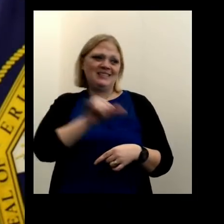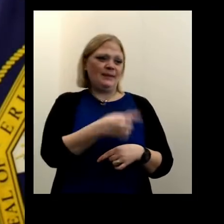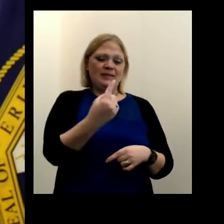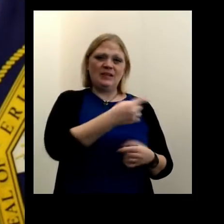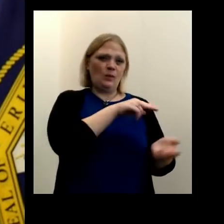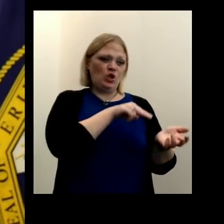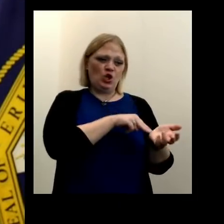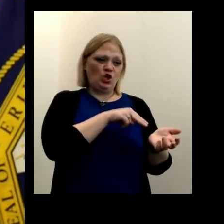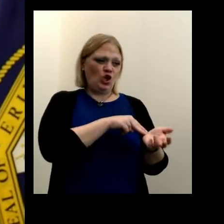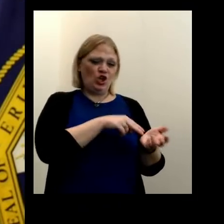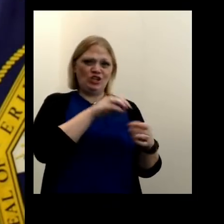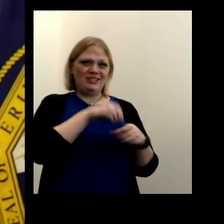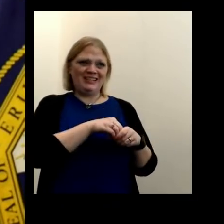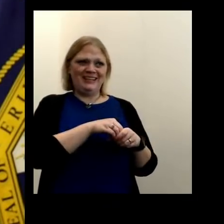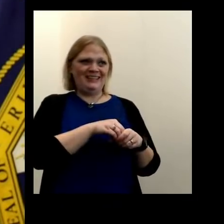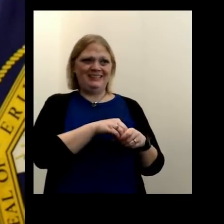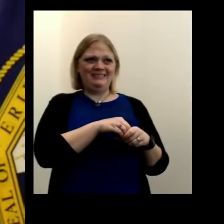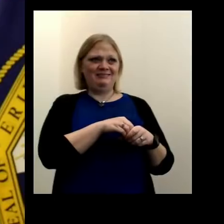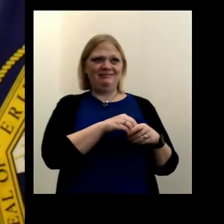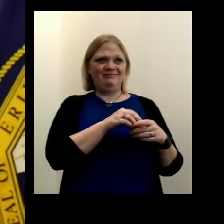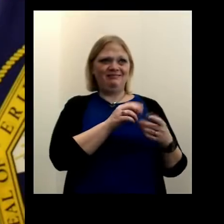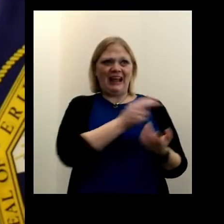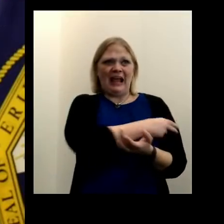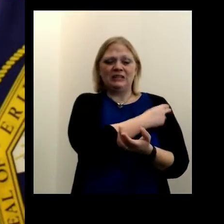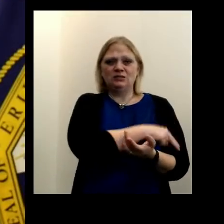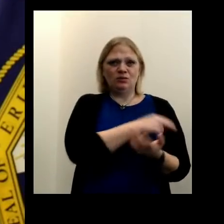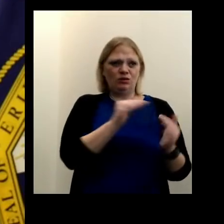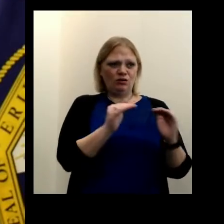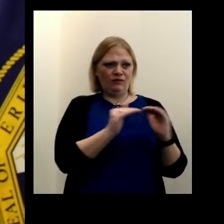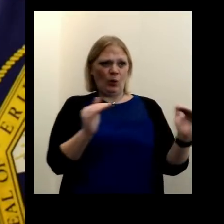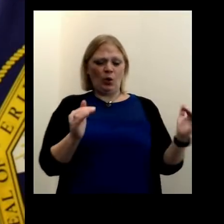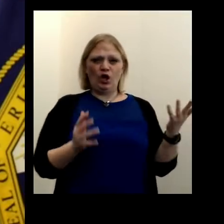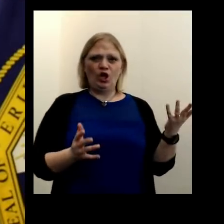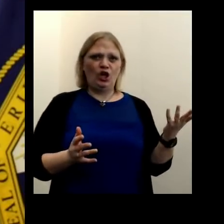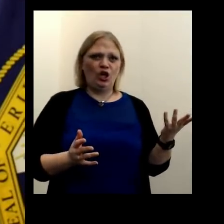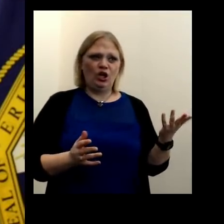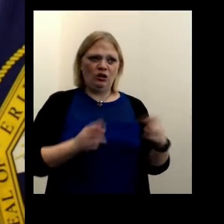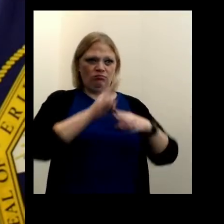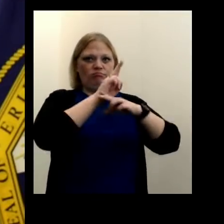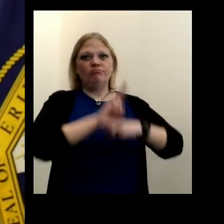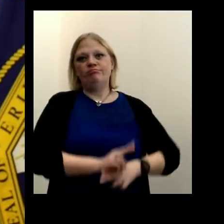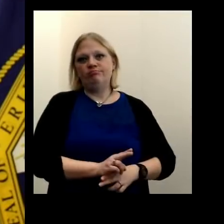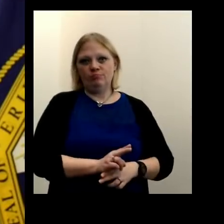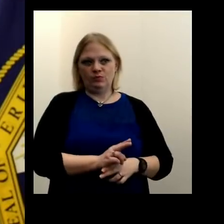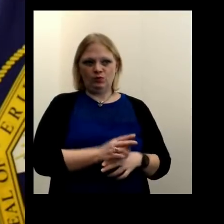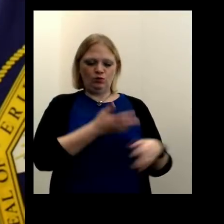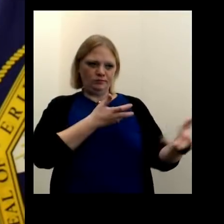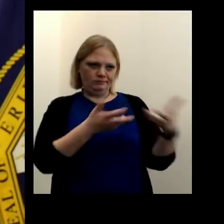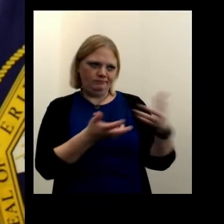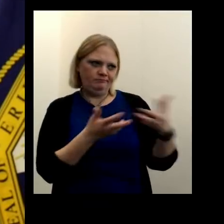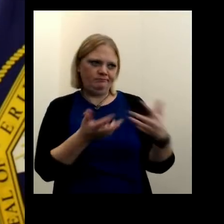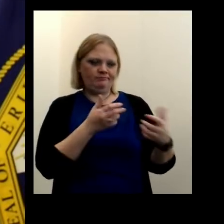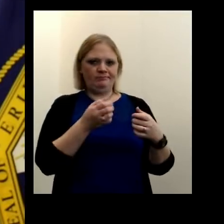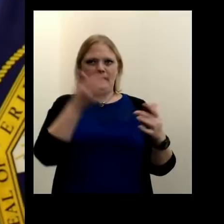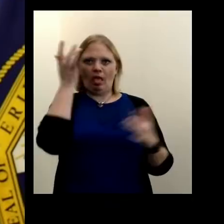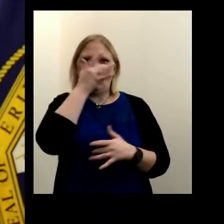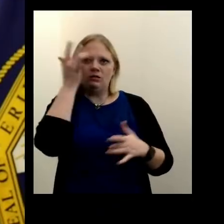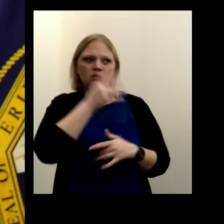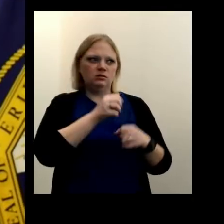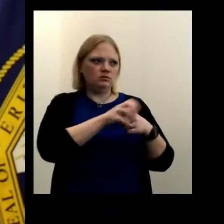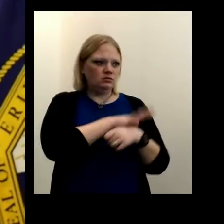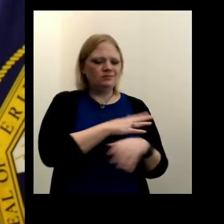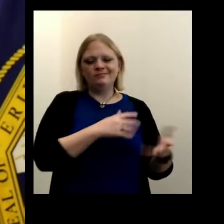a nurse on a floor in a hospital that was used to dealing with COVID-like illnesses. So